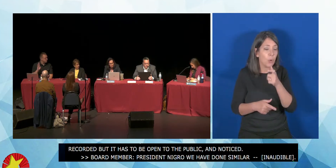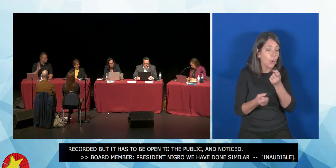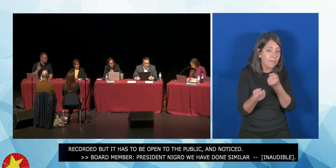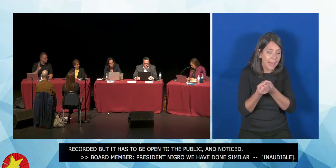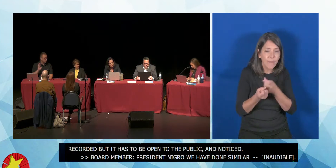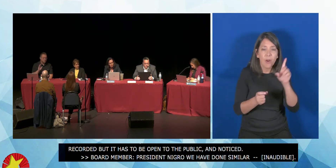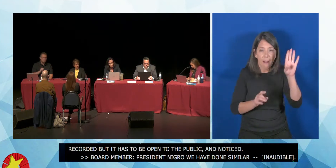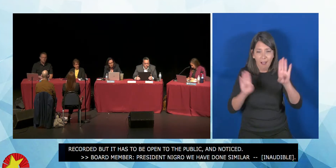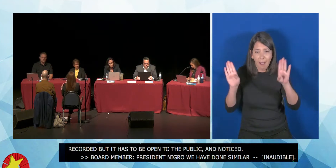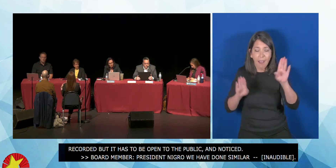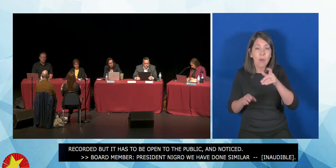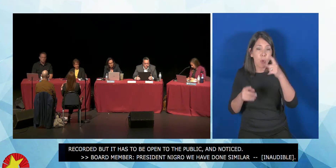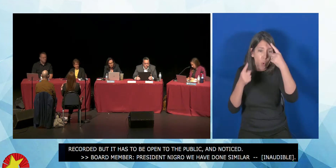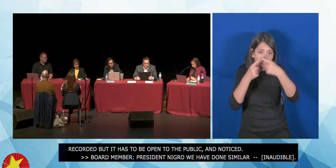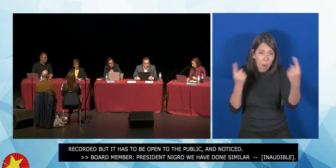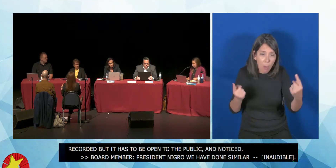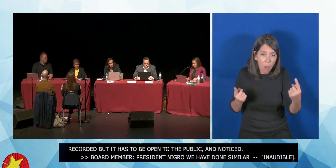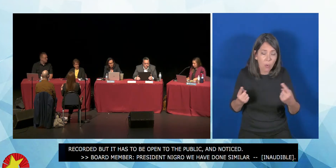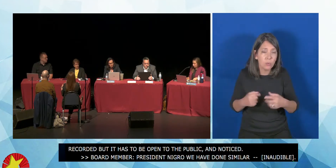Any opposed?